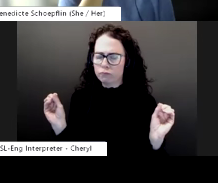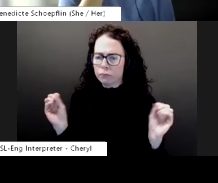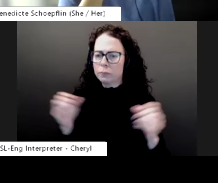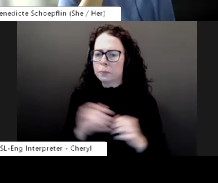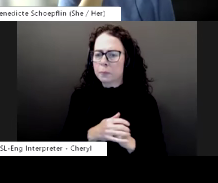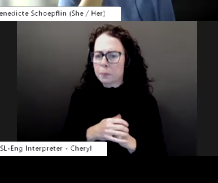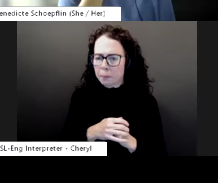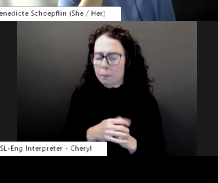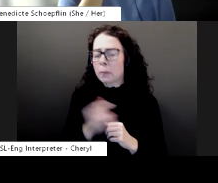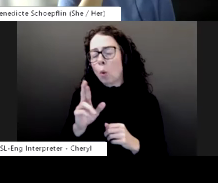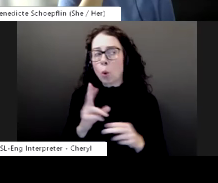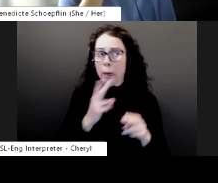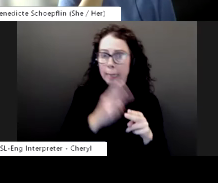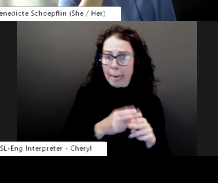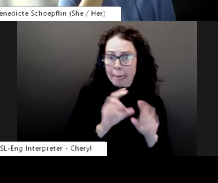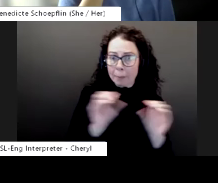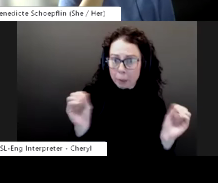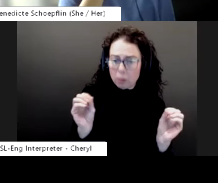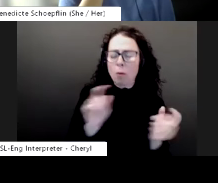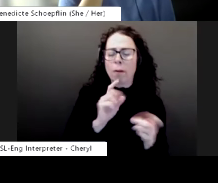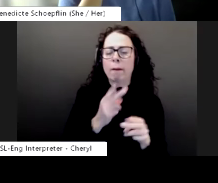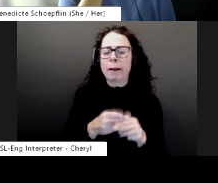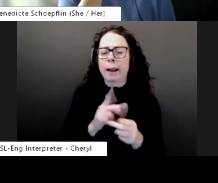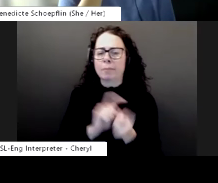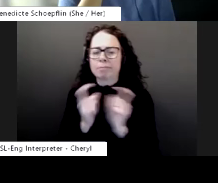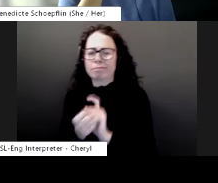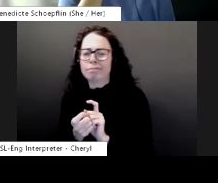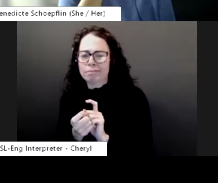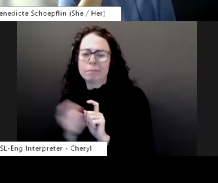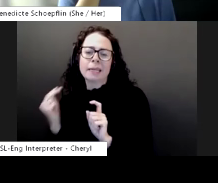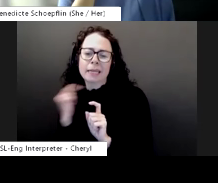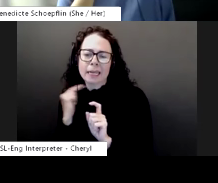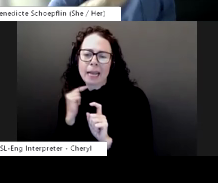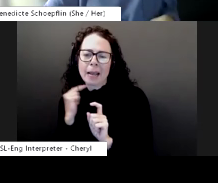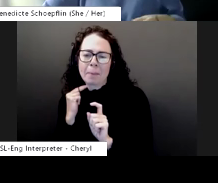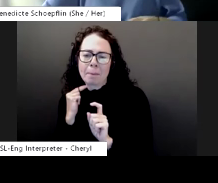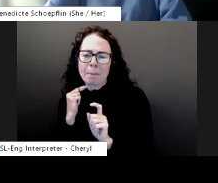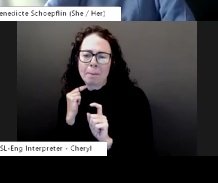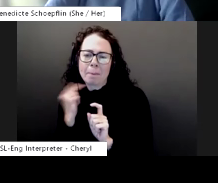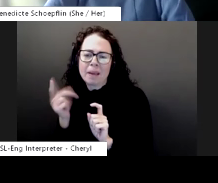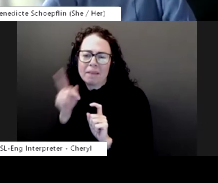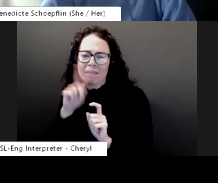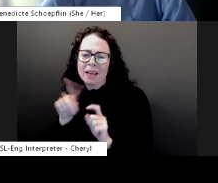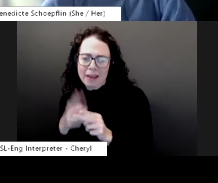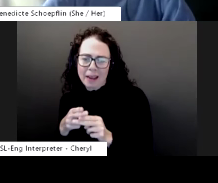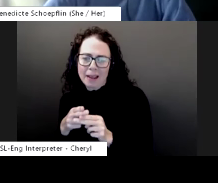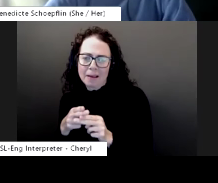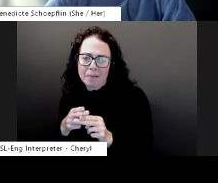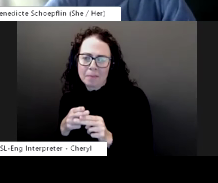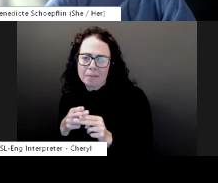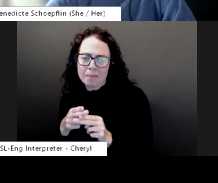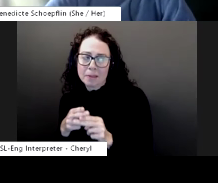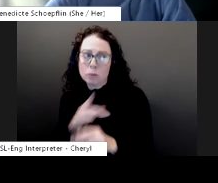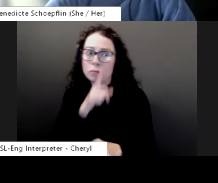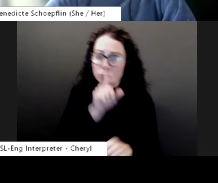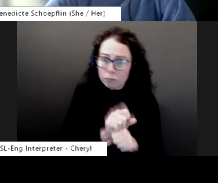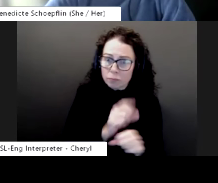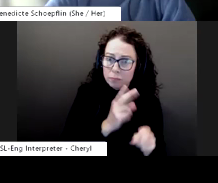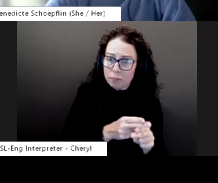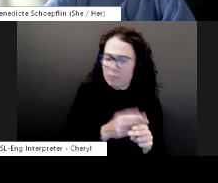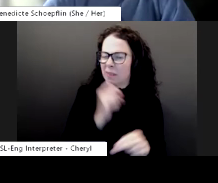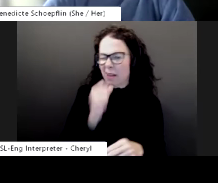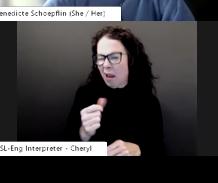mean that you're providing nothing, nothing in the name field. But if you just provide a nickname, in many cases, I just put my